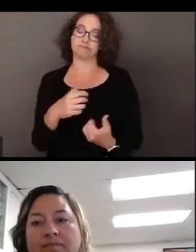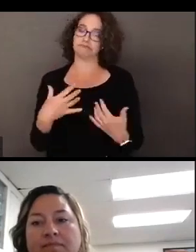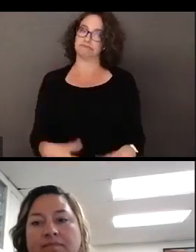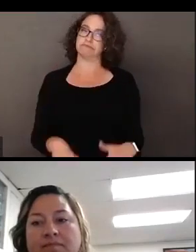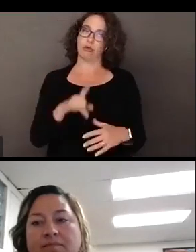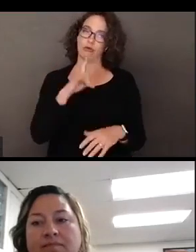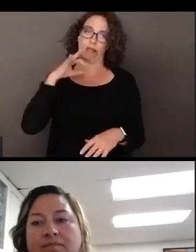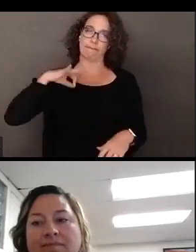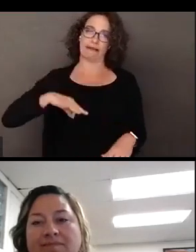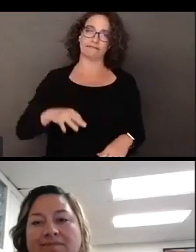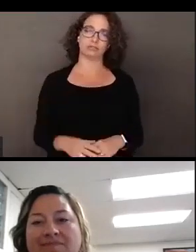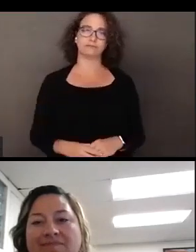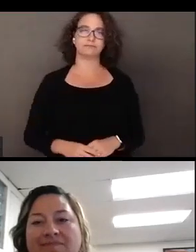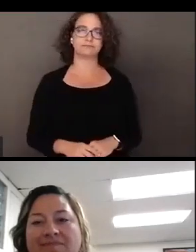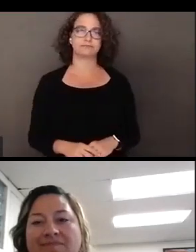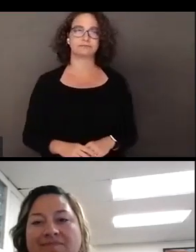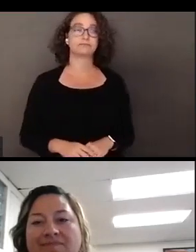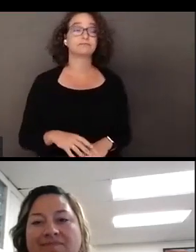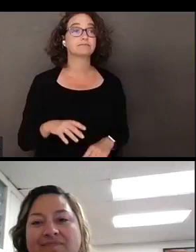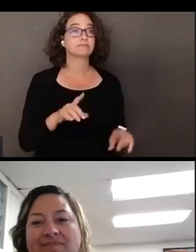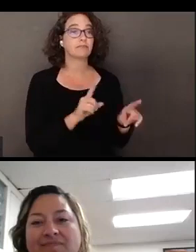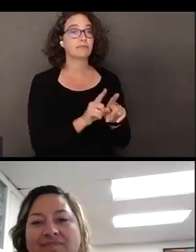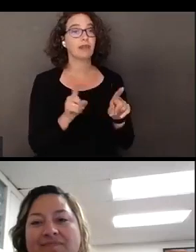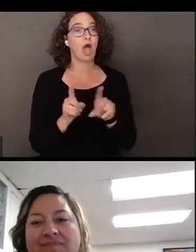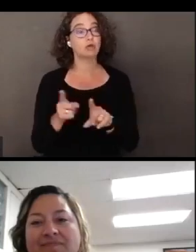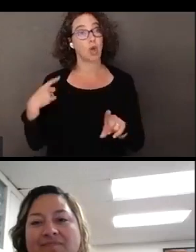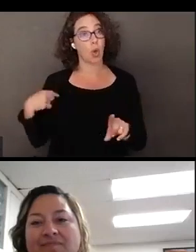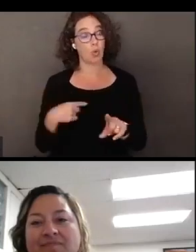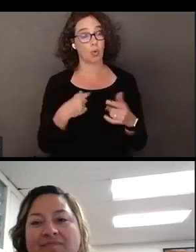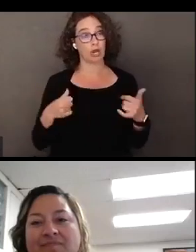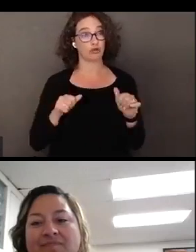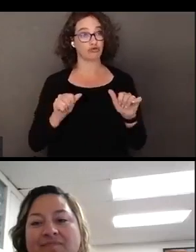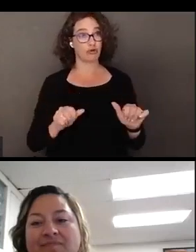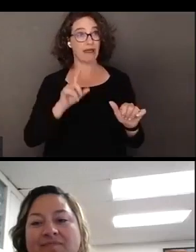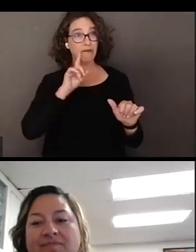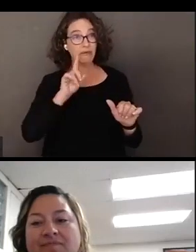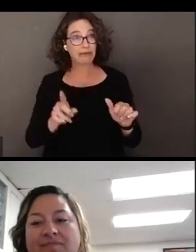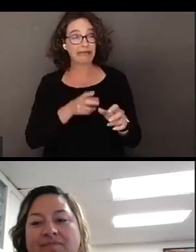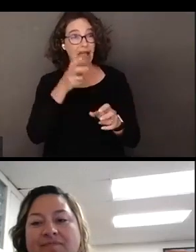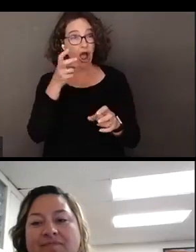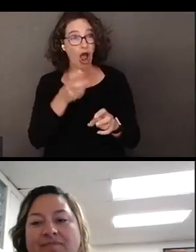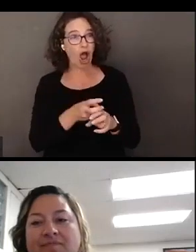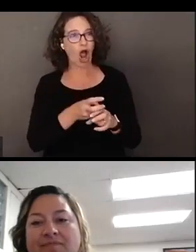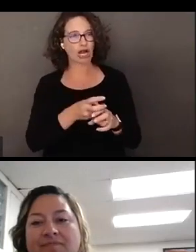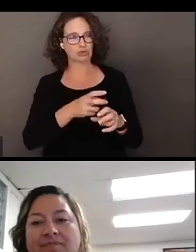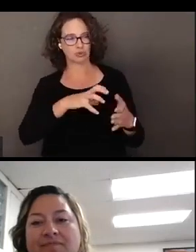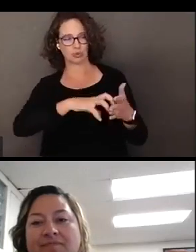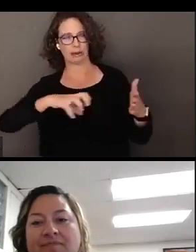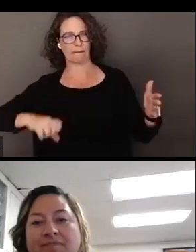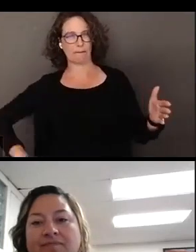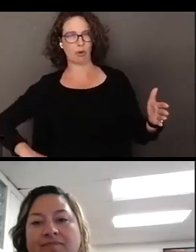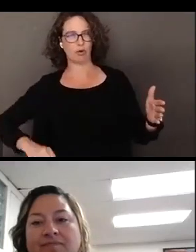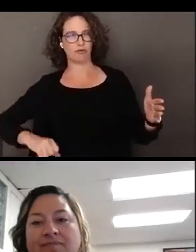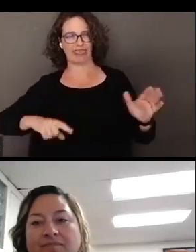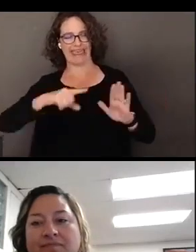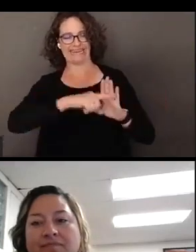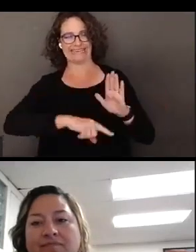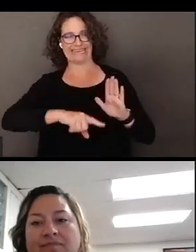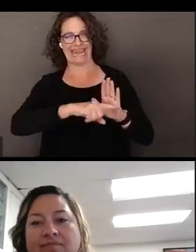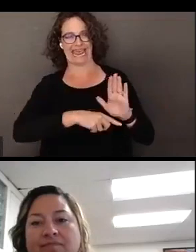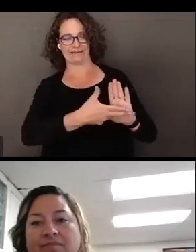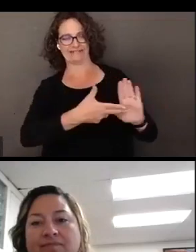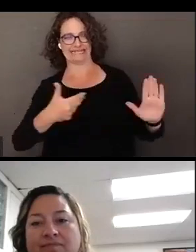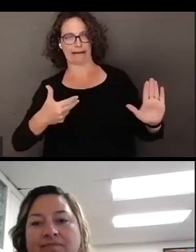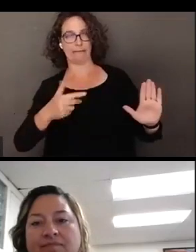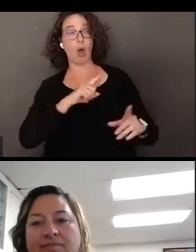And the other component is that we are trying really hard to remove that stigma that when we want to take care of